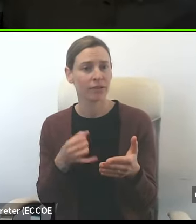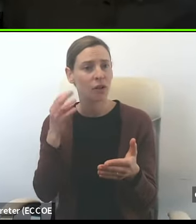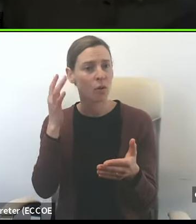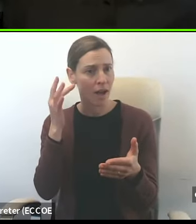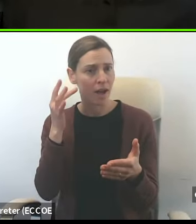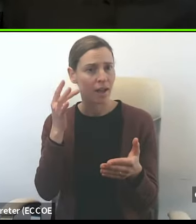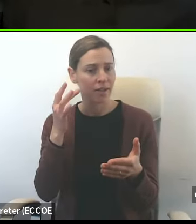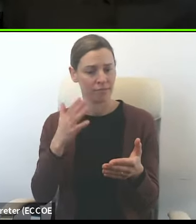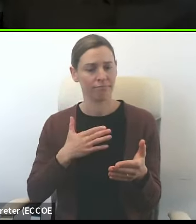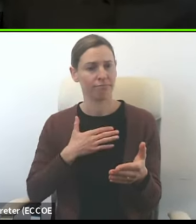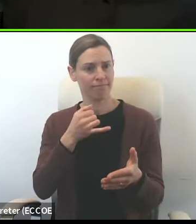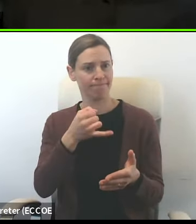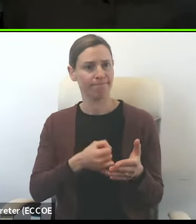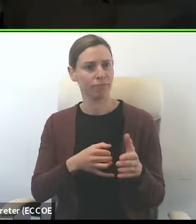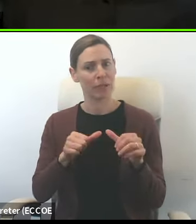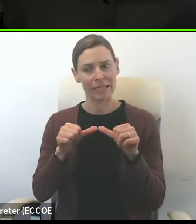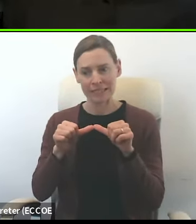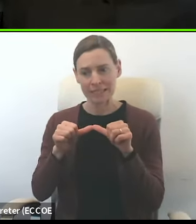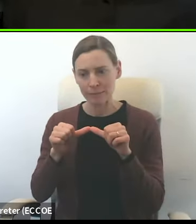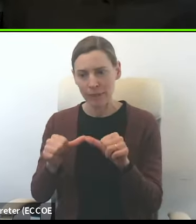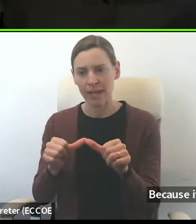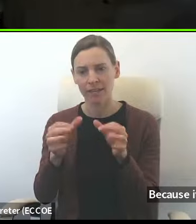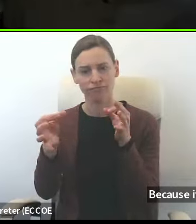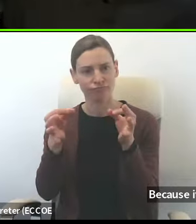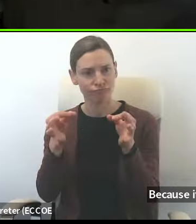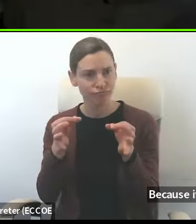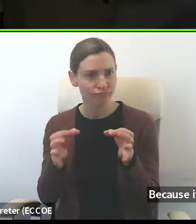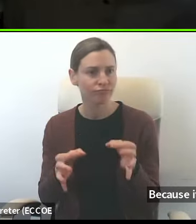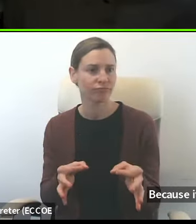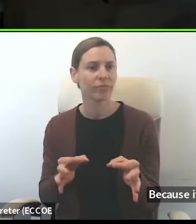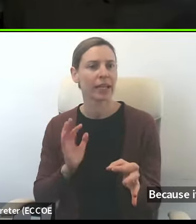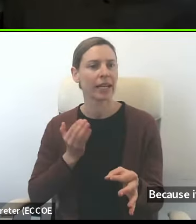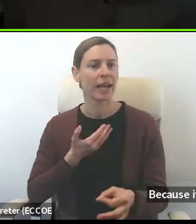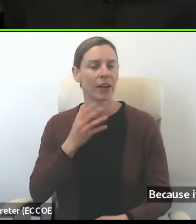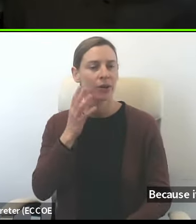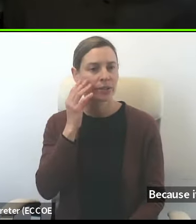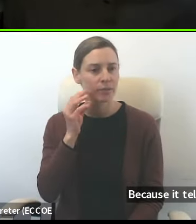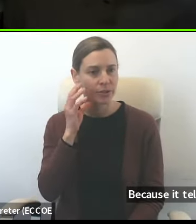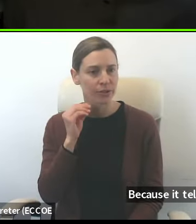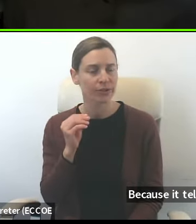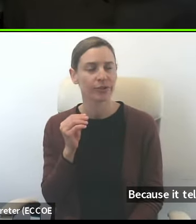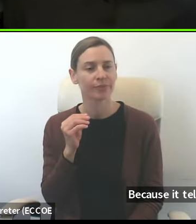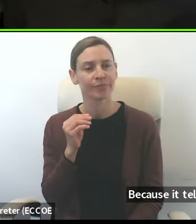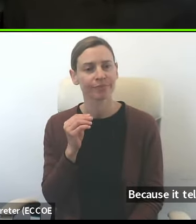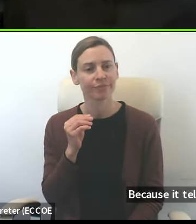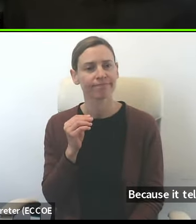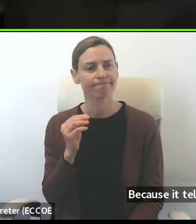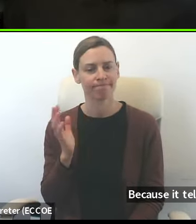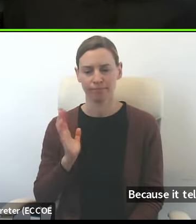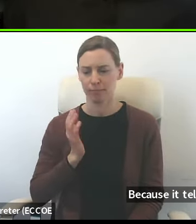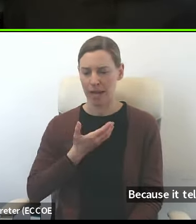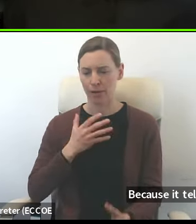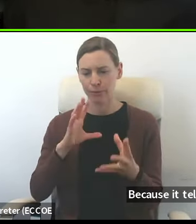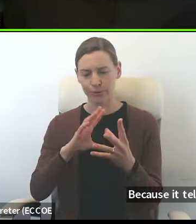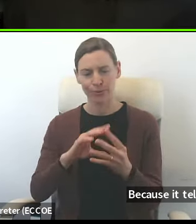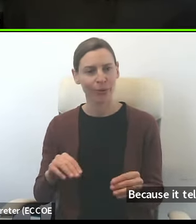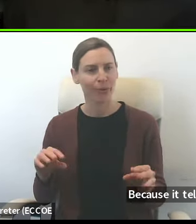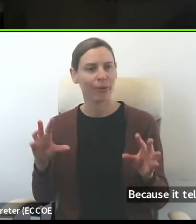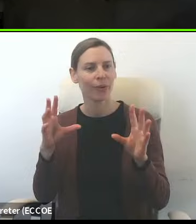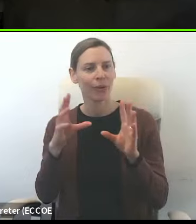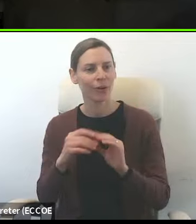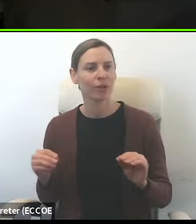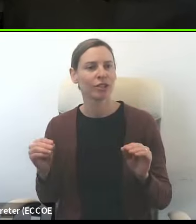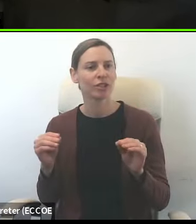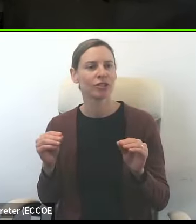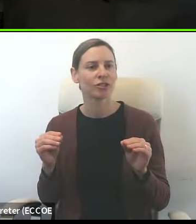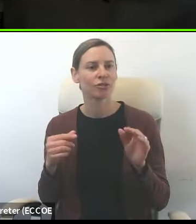are experiencing and what is actually the story is about. What